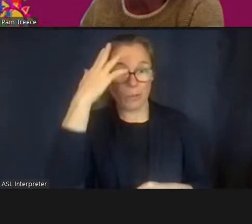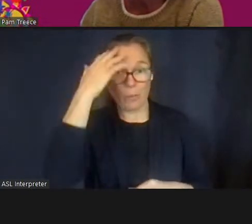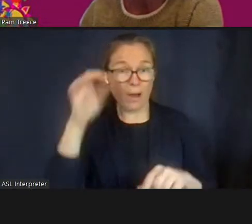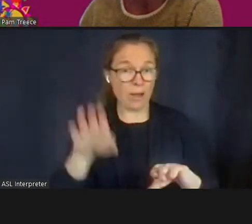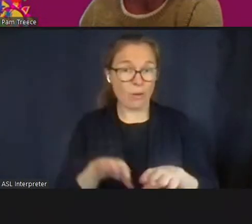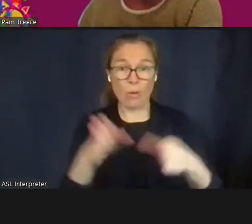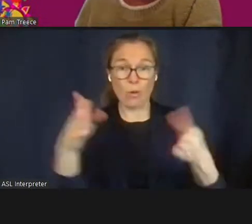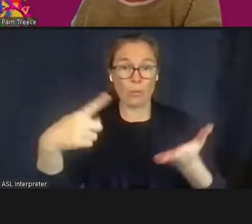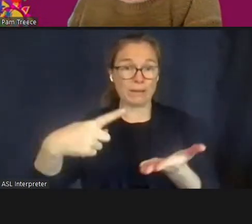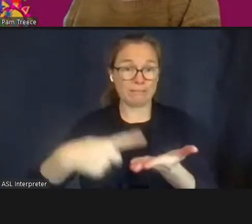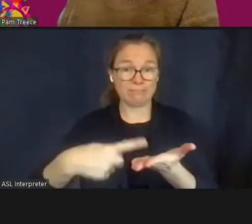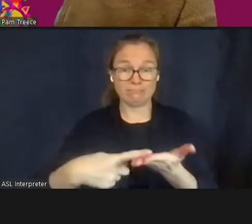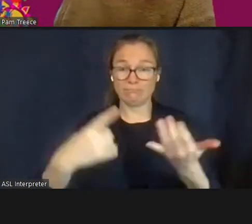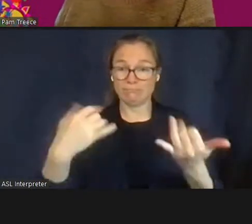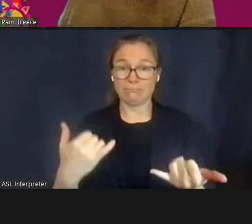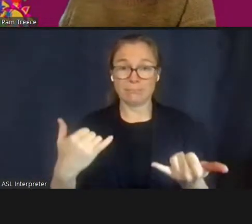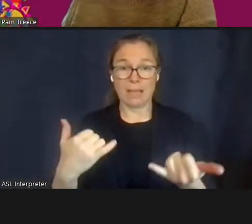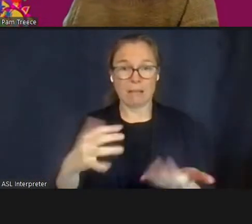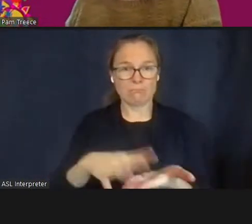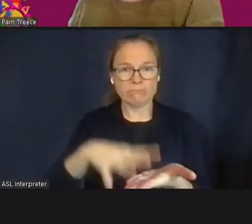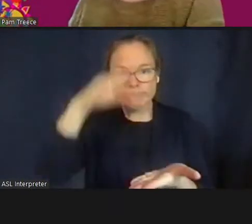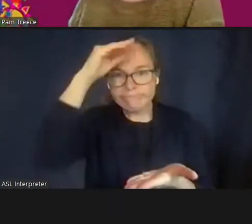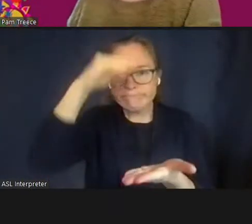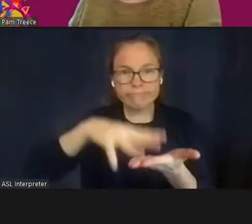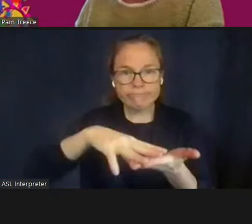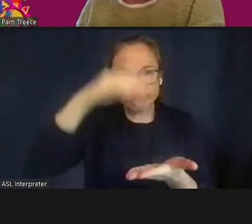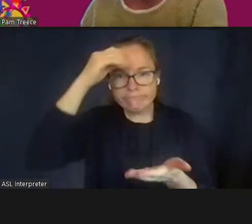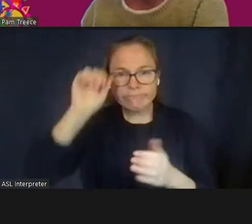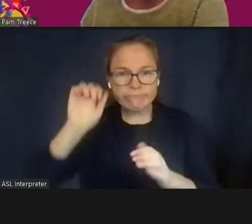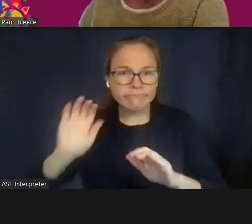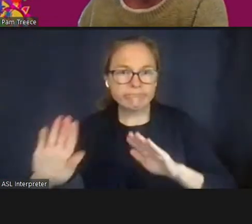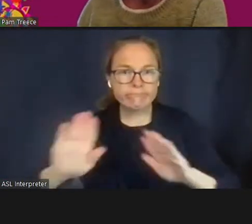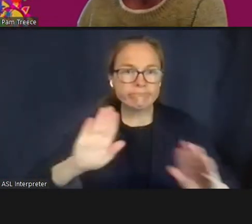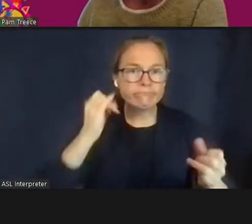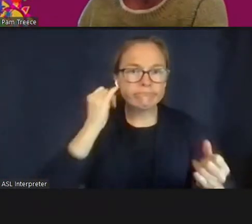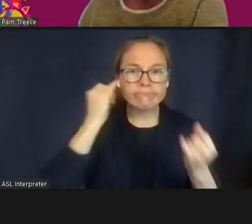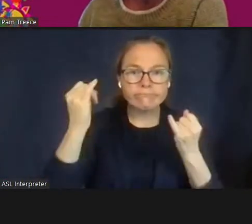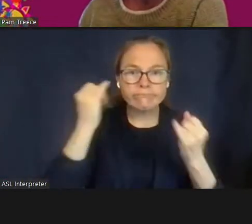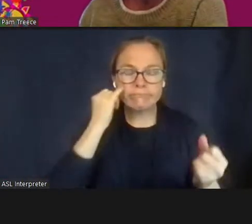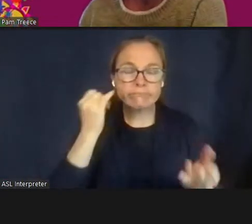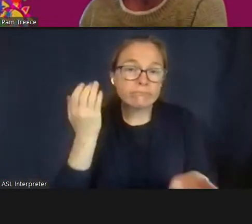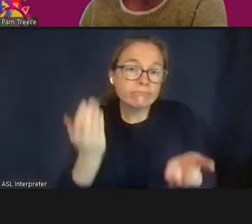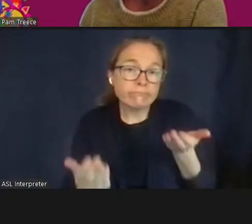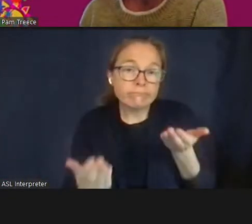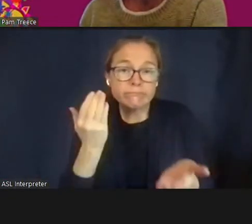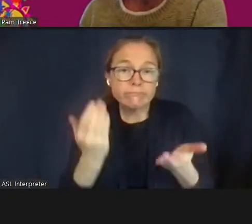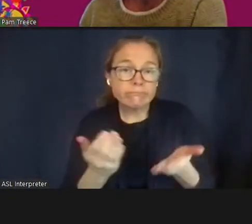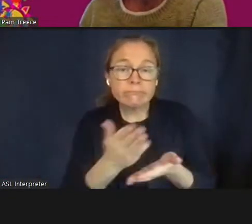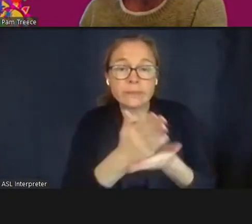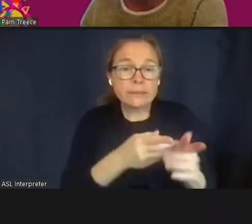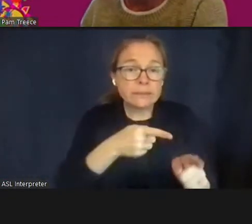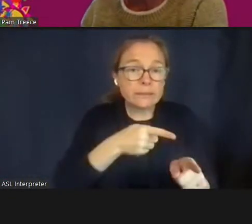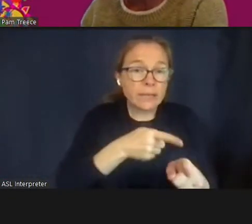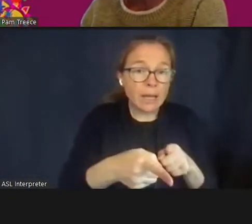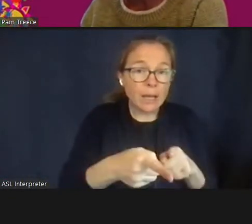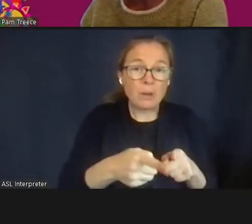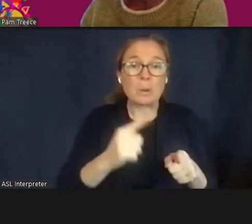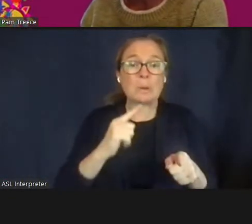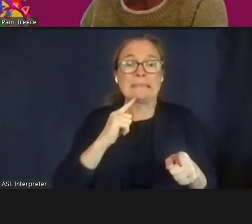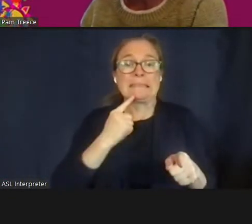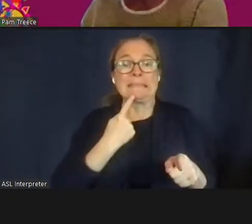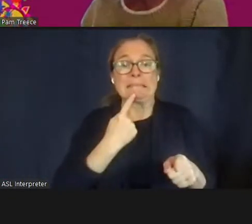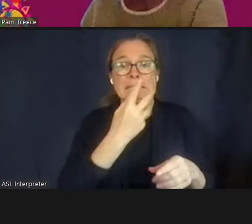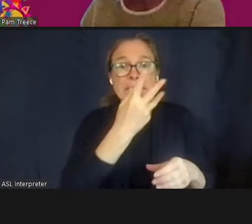hall, is to learn more about where we may have very severe unmet needs in